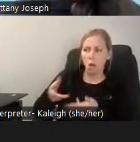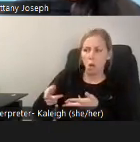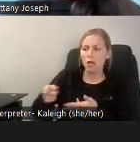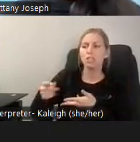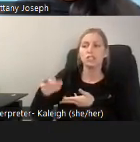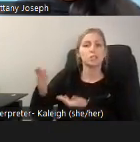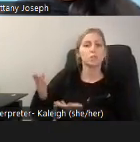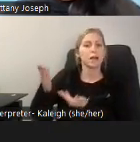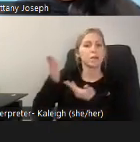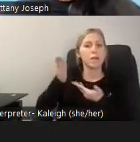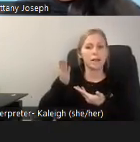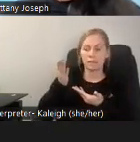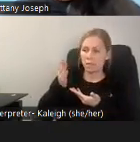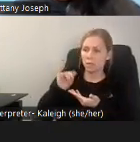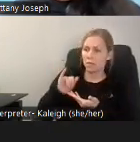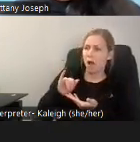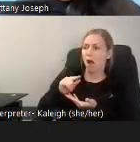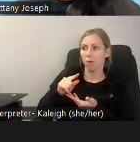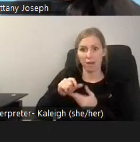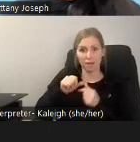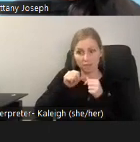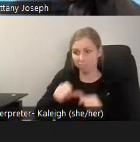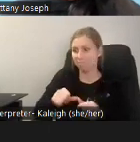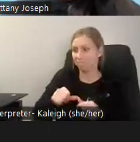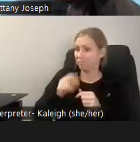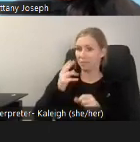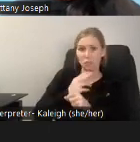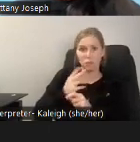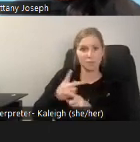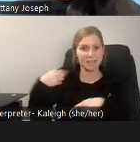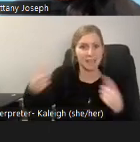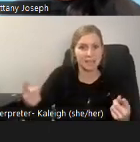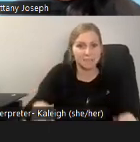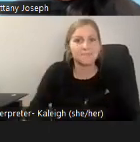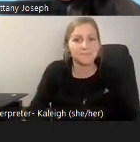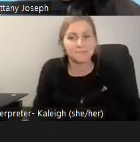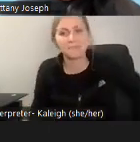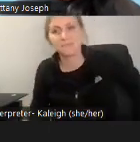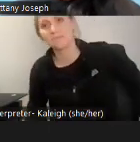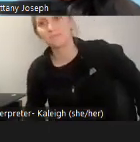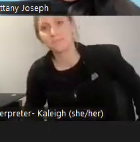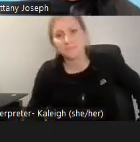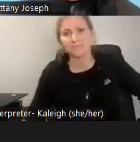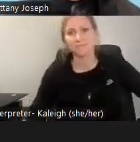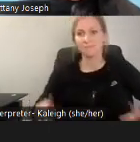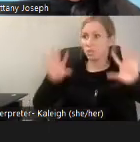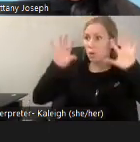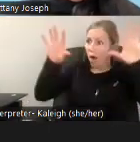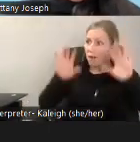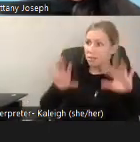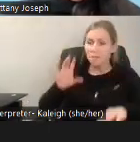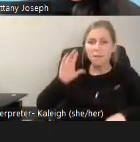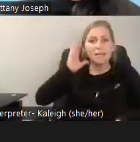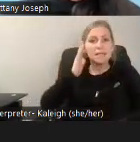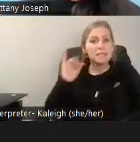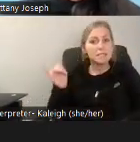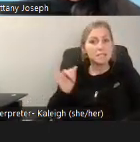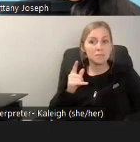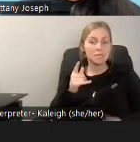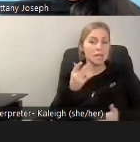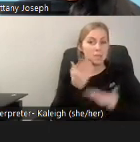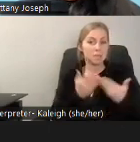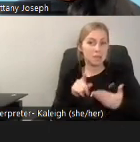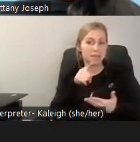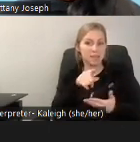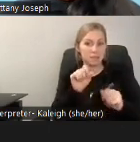that I have continued to use ever since. Awesome. Awesome. It sounds like too, you might be able to use